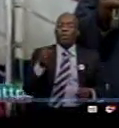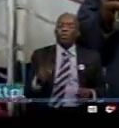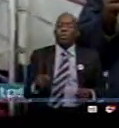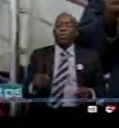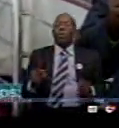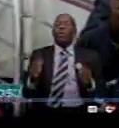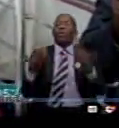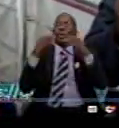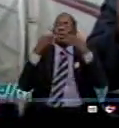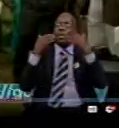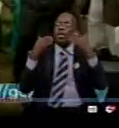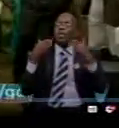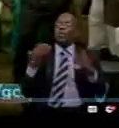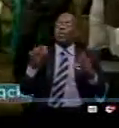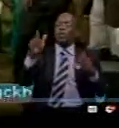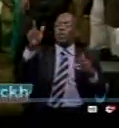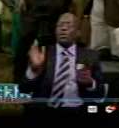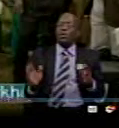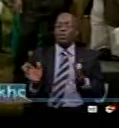God, Jesus.